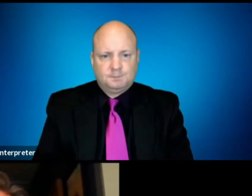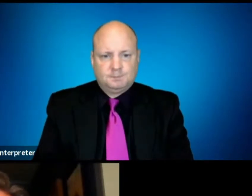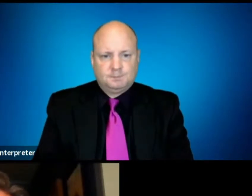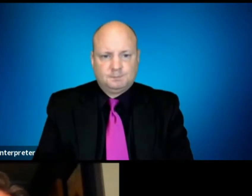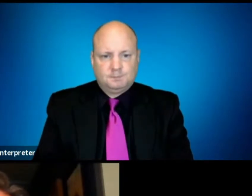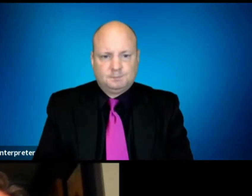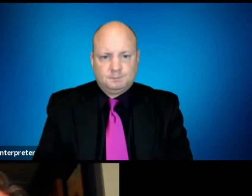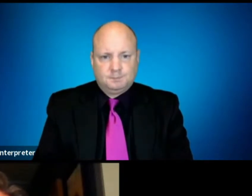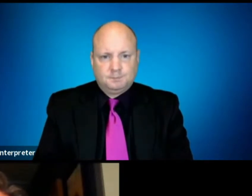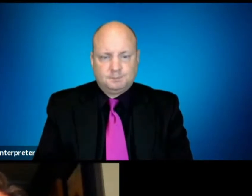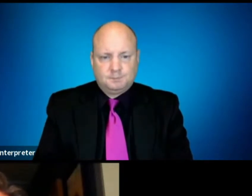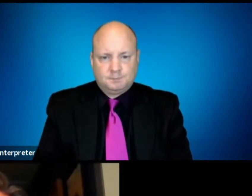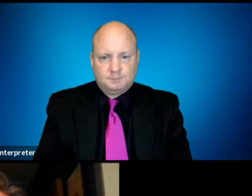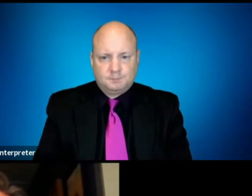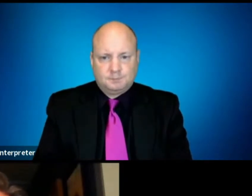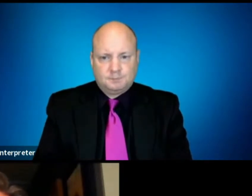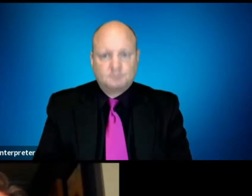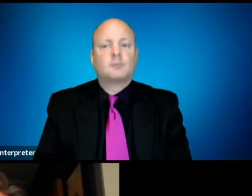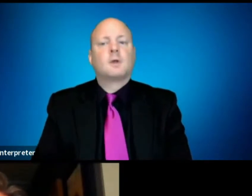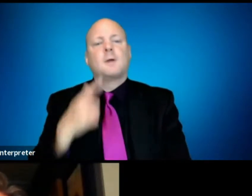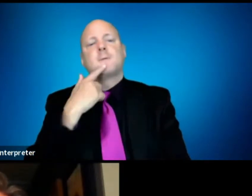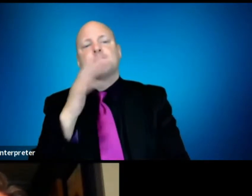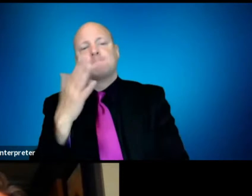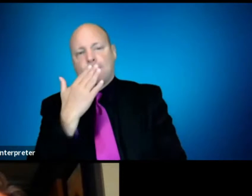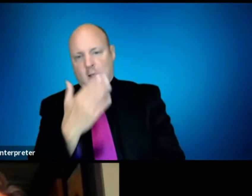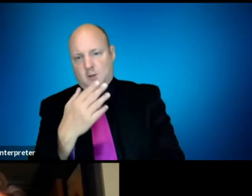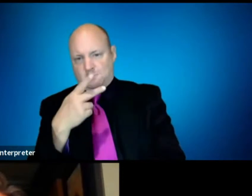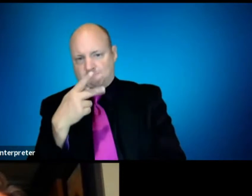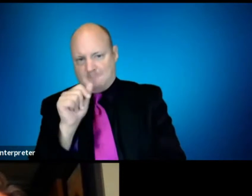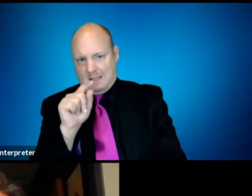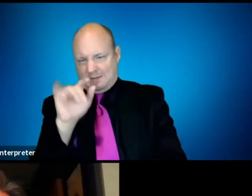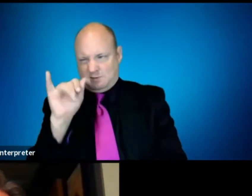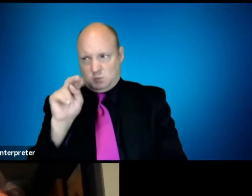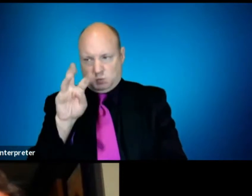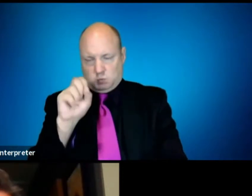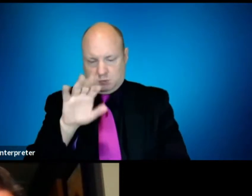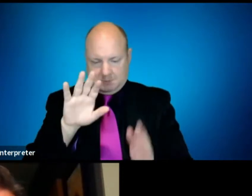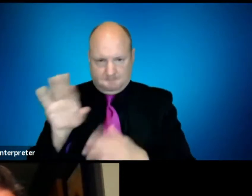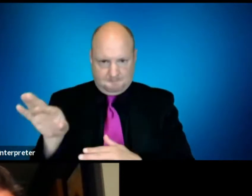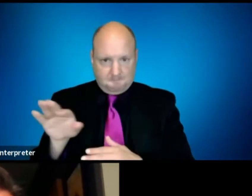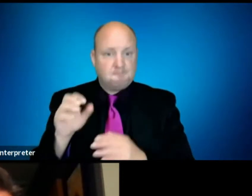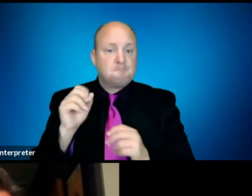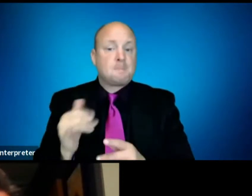Thank you, Pat. And now we'll go to Gary Warner, EO Media.